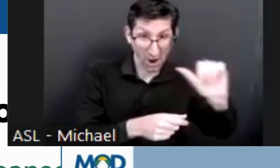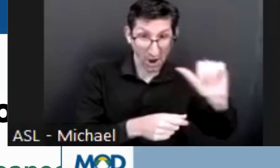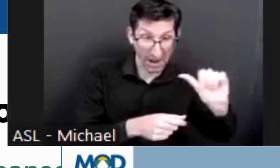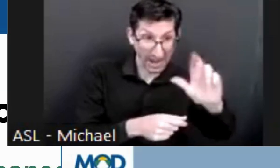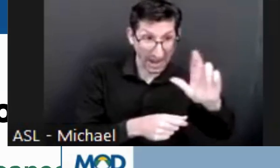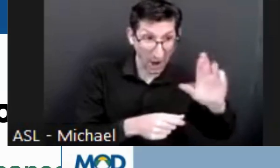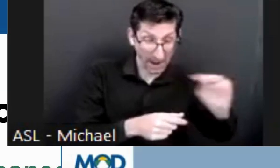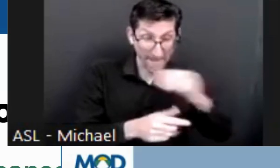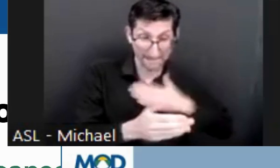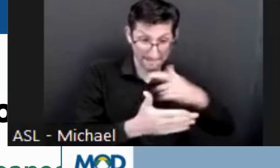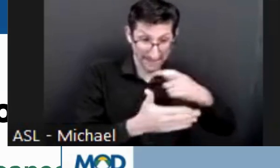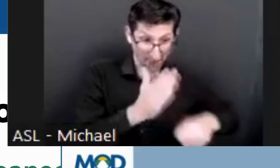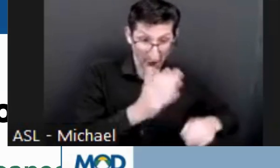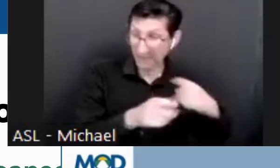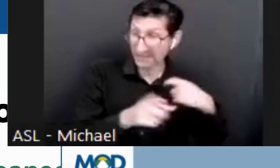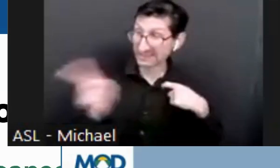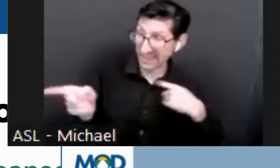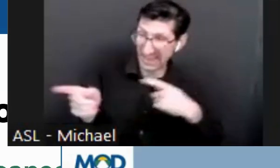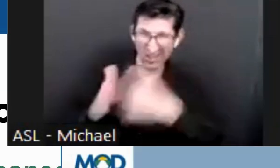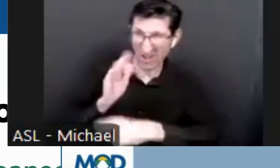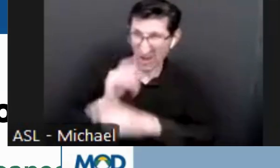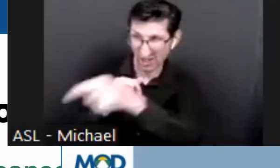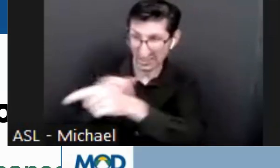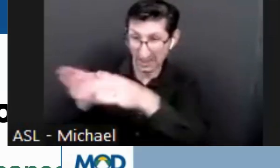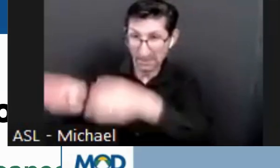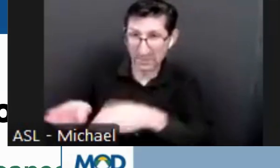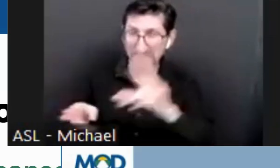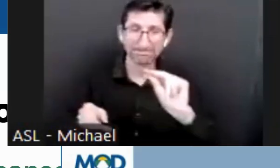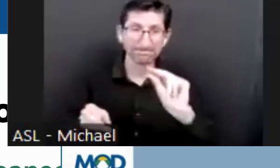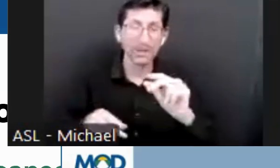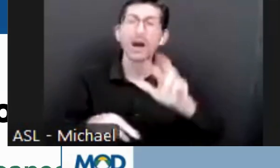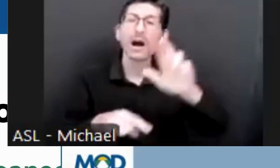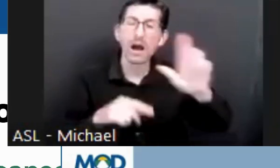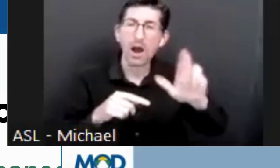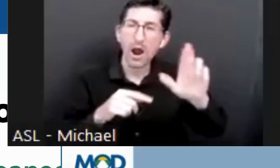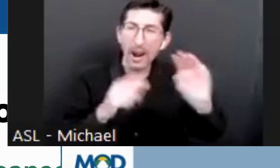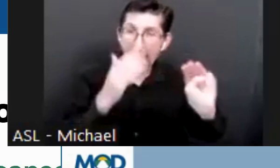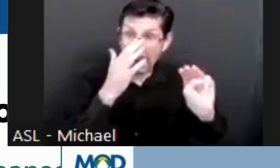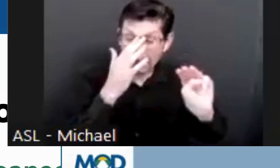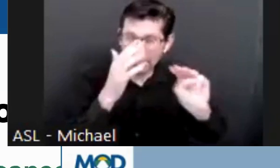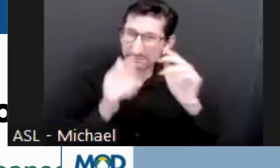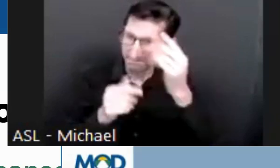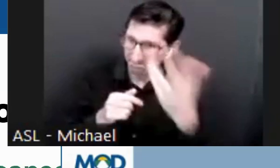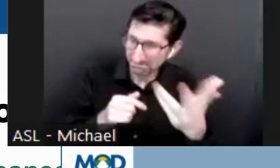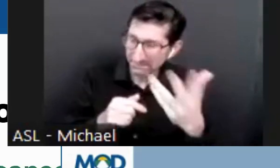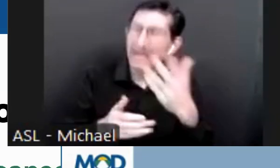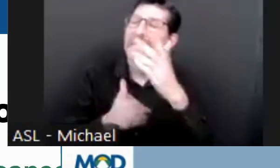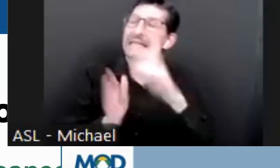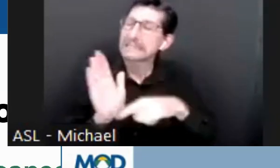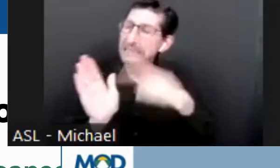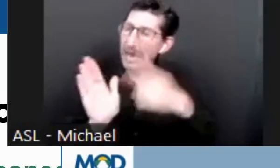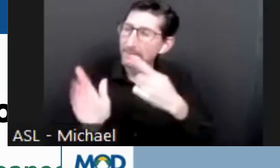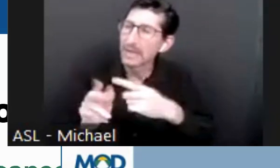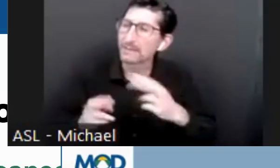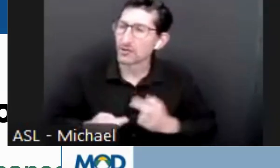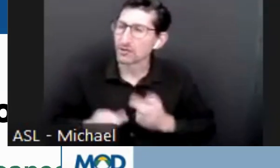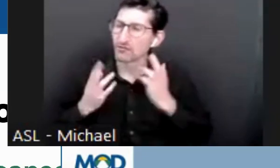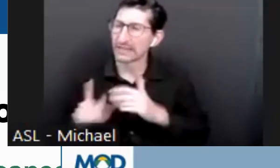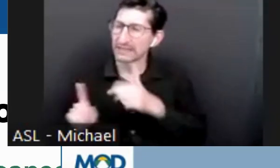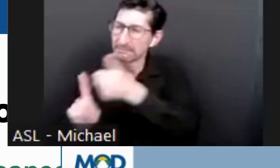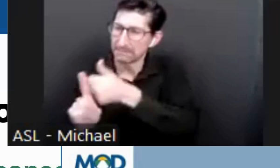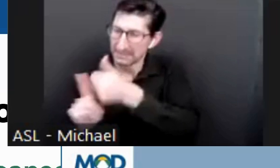want to note that with reasonable modification, there are some instances in which a resident is responsible for financing a